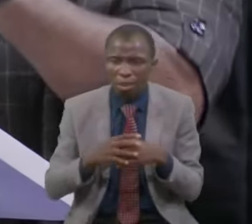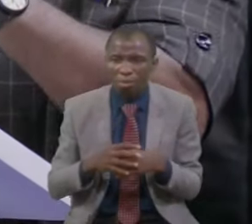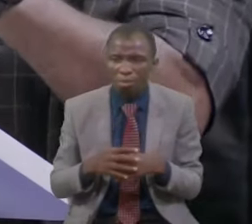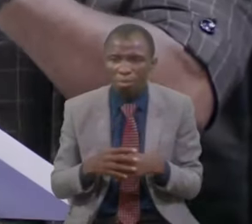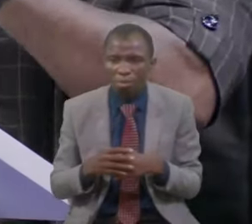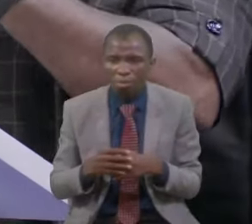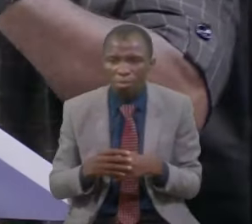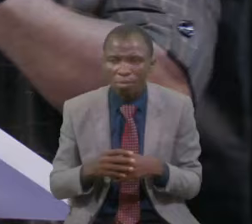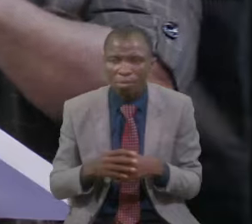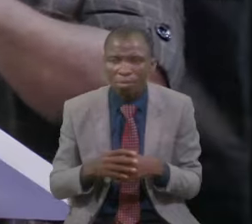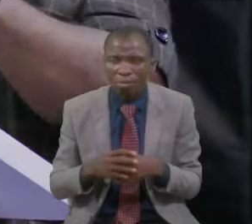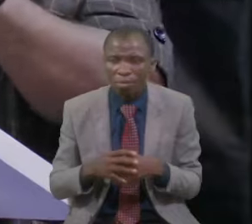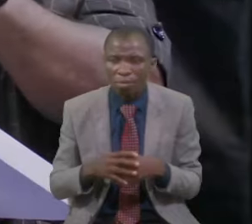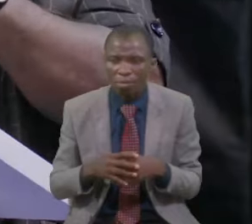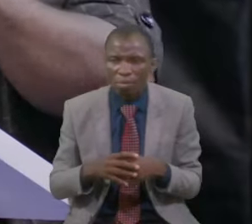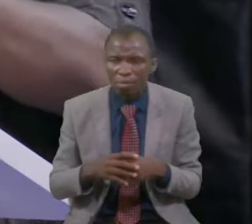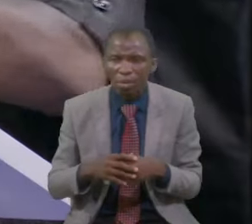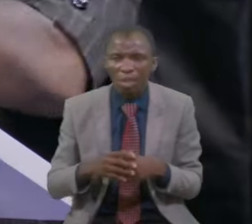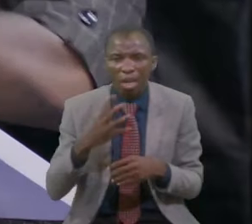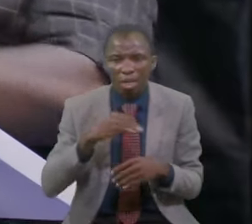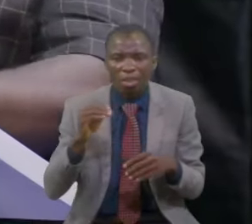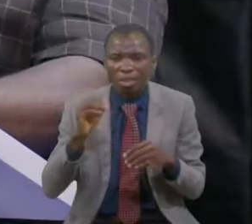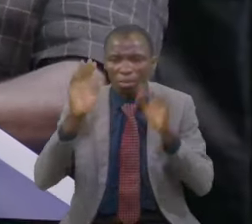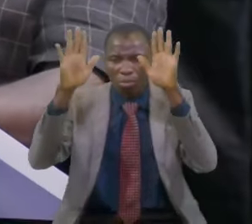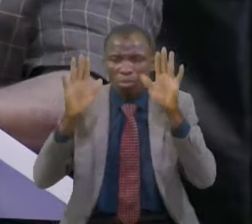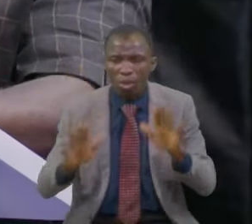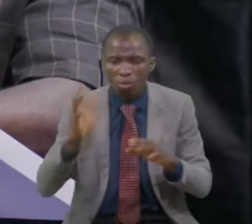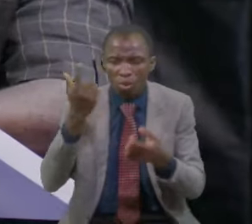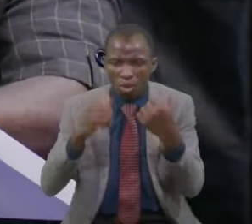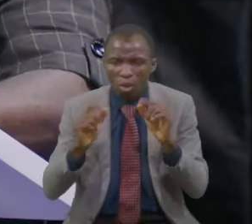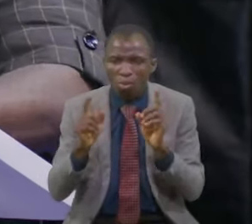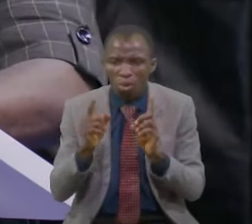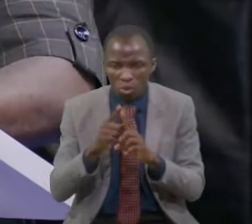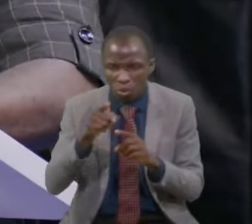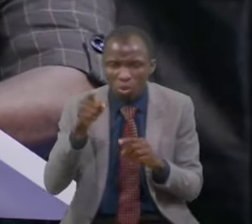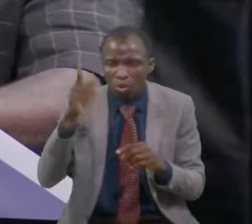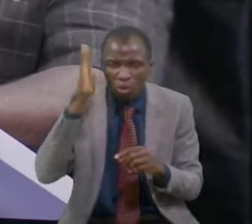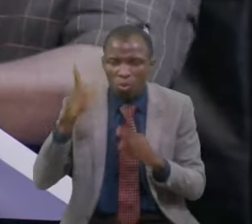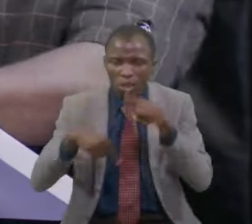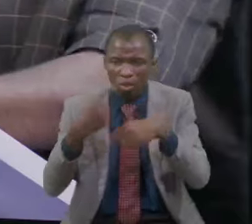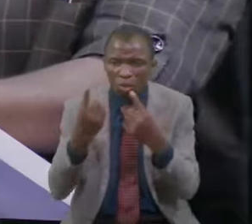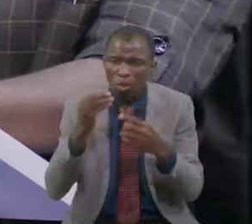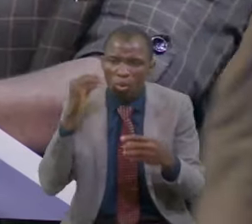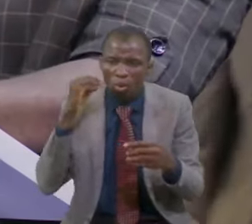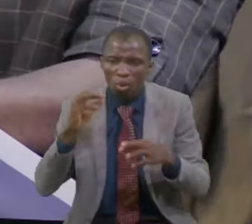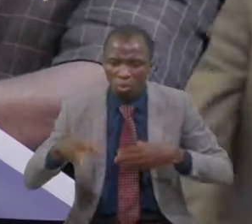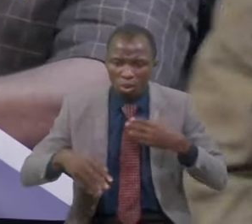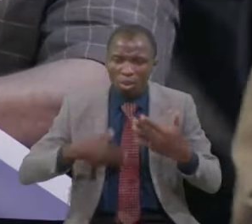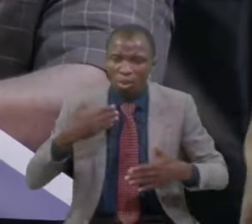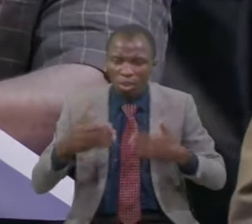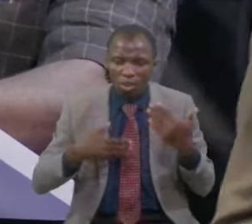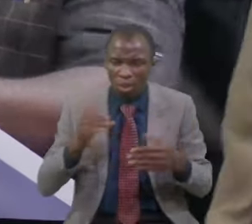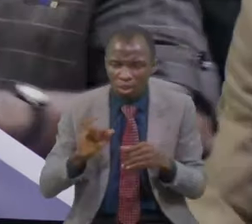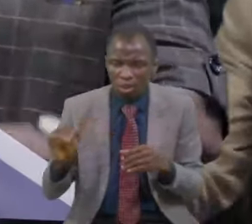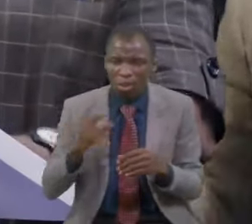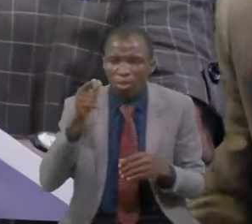near your house, and the miracles will fall into that basin. You go home rejoicing. You go home celebrating. You go home